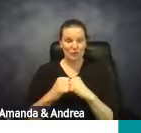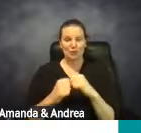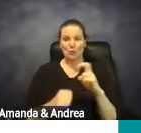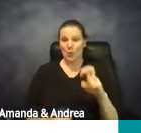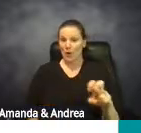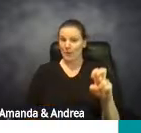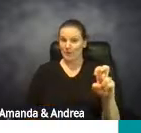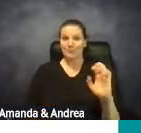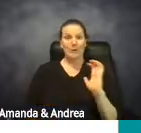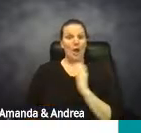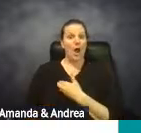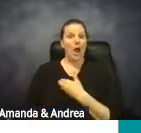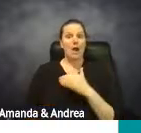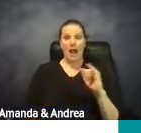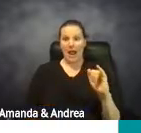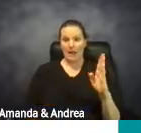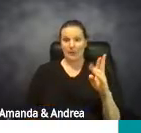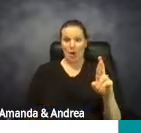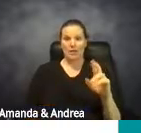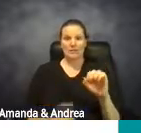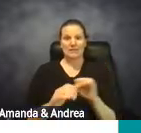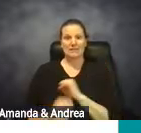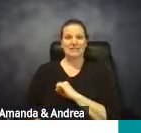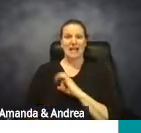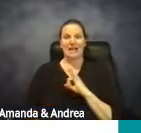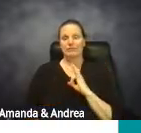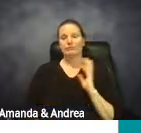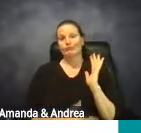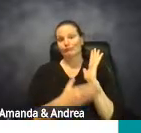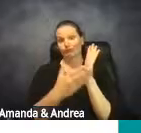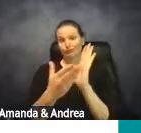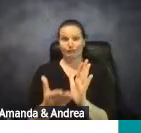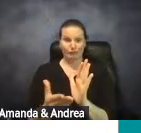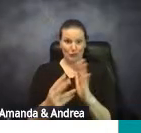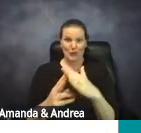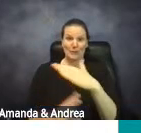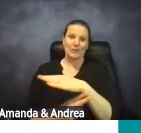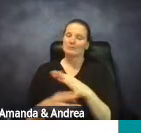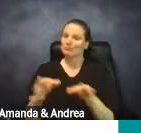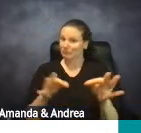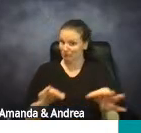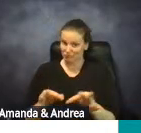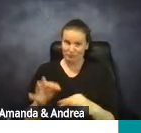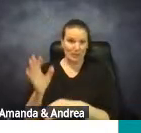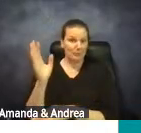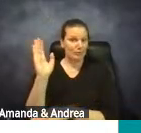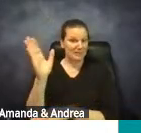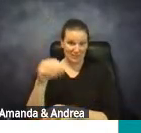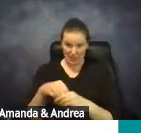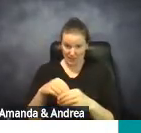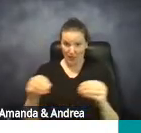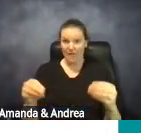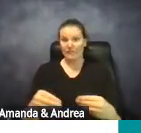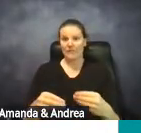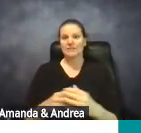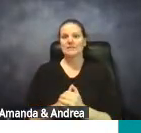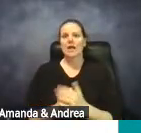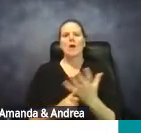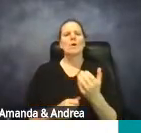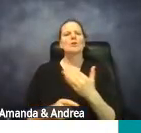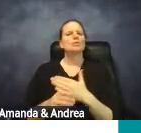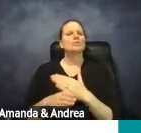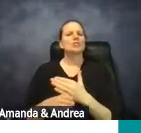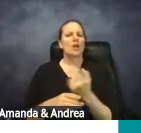staff took them down to the bridge and gave them a presentation in the office. And I wanted to share one of the